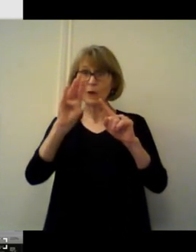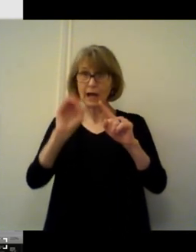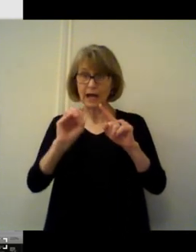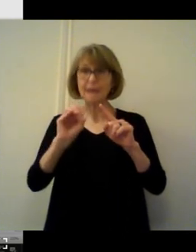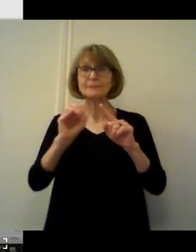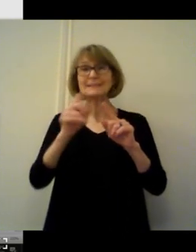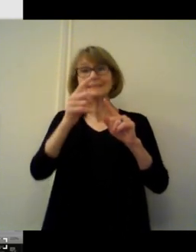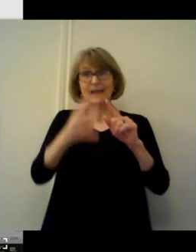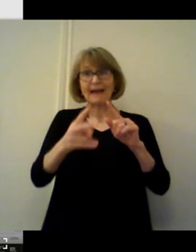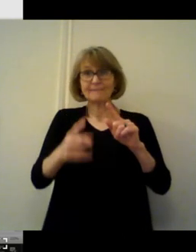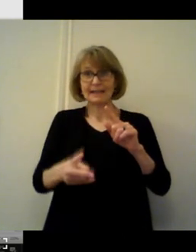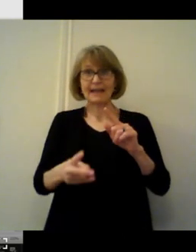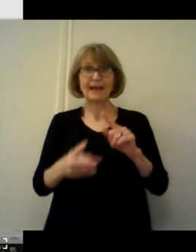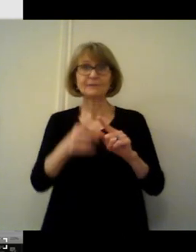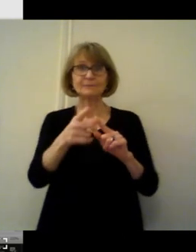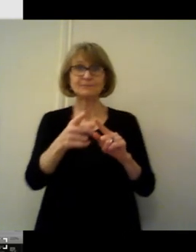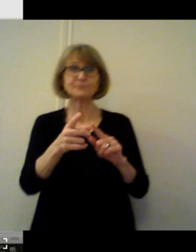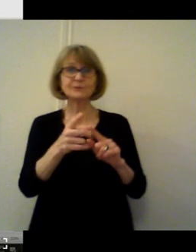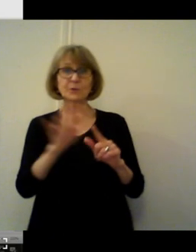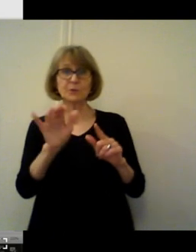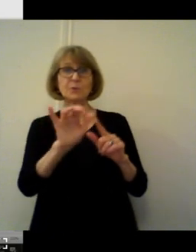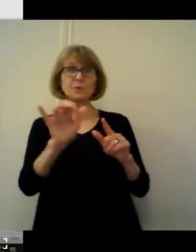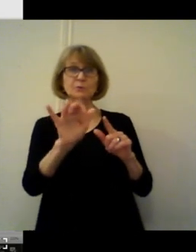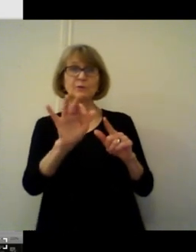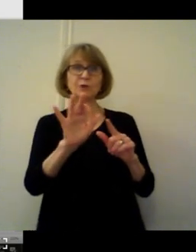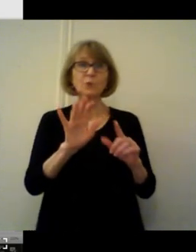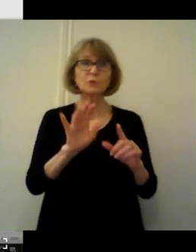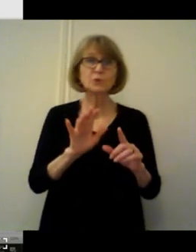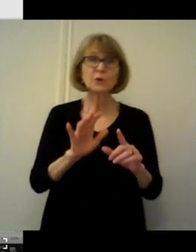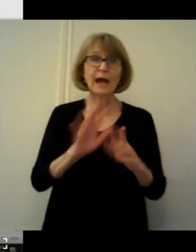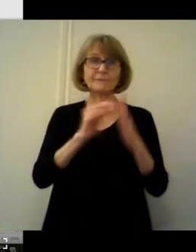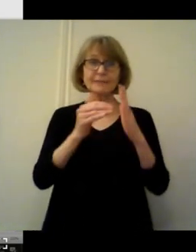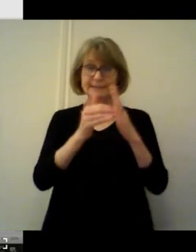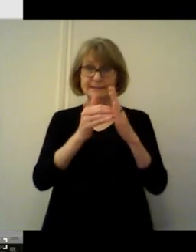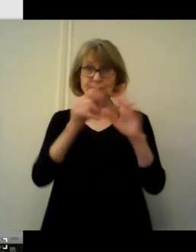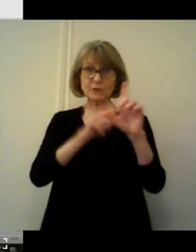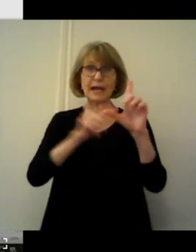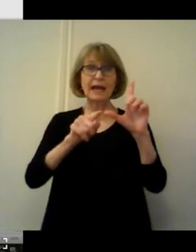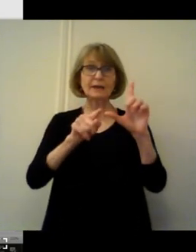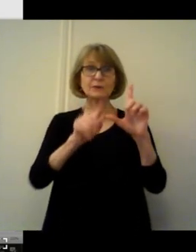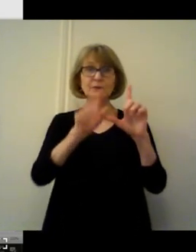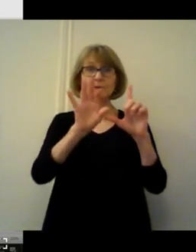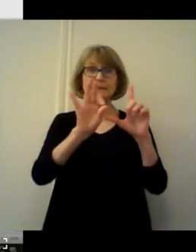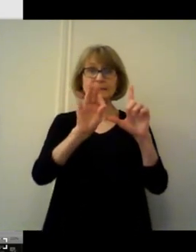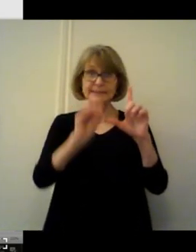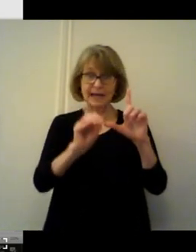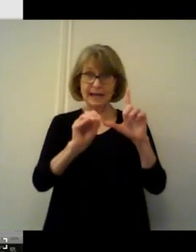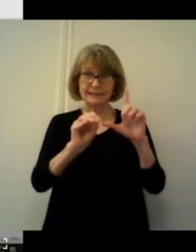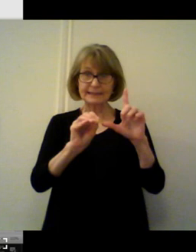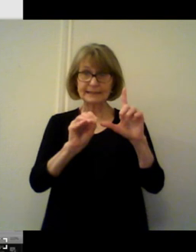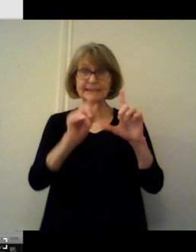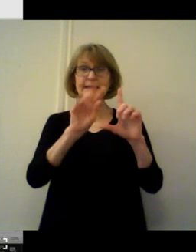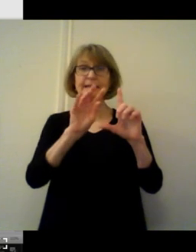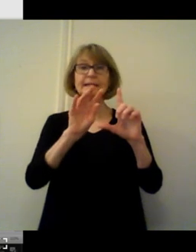means that my intercepted arc right here is going to be the same as the central angle, which is 90. But